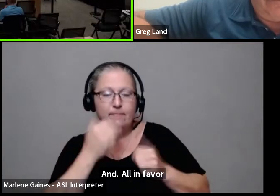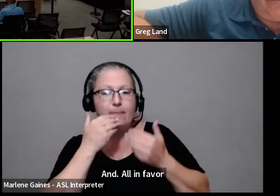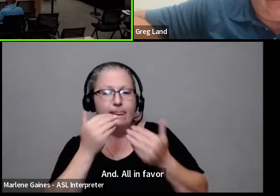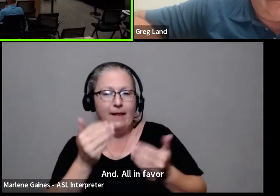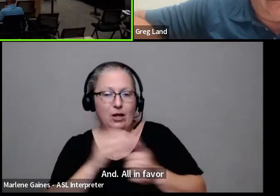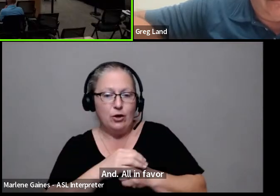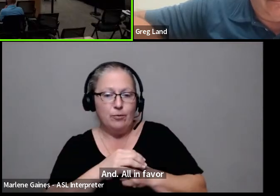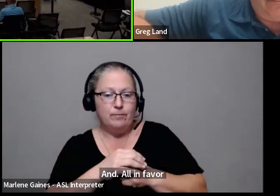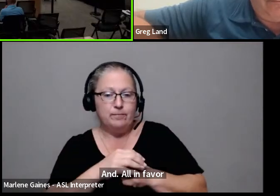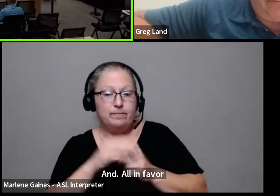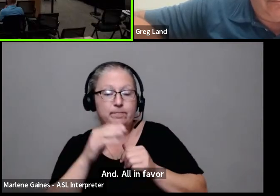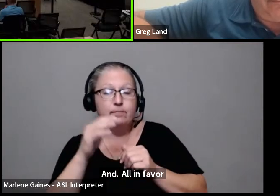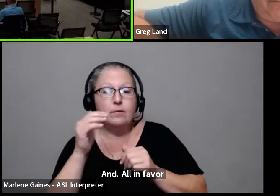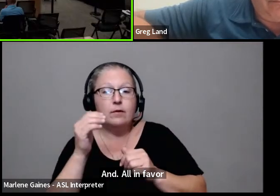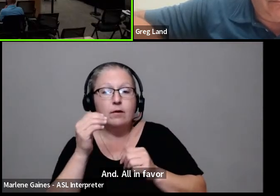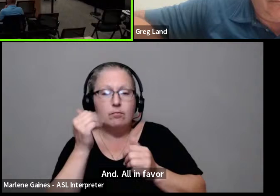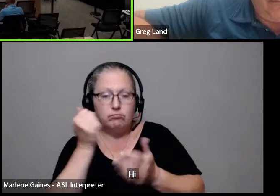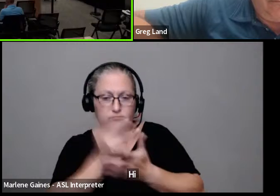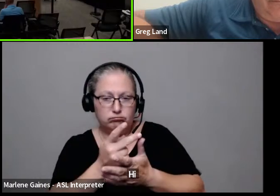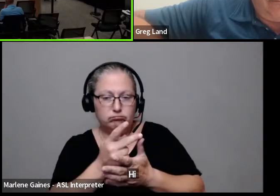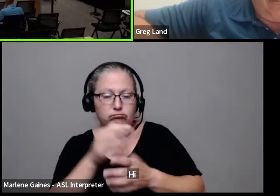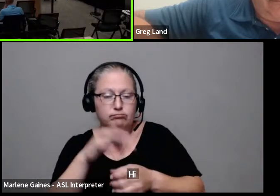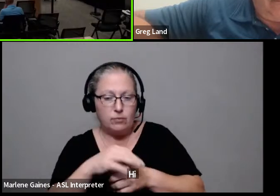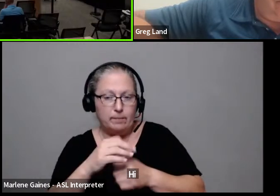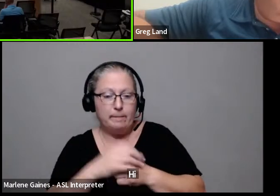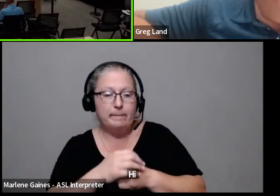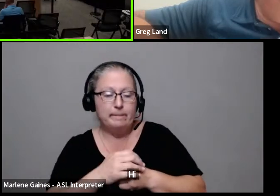you. Motion carries.